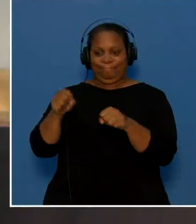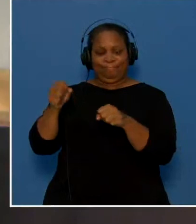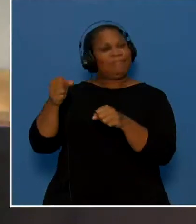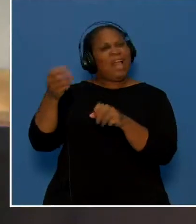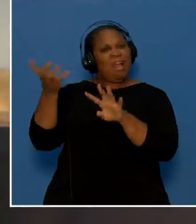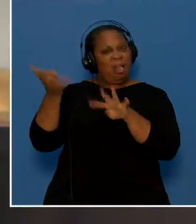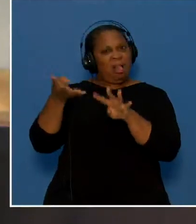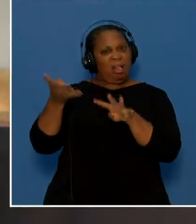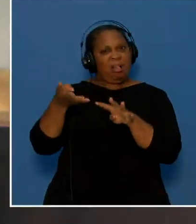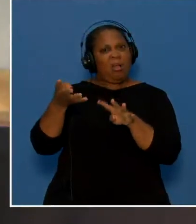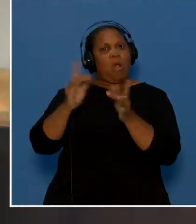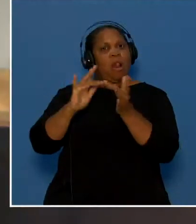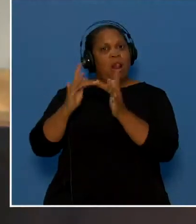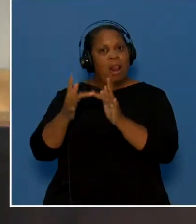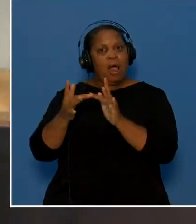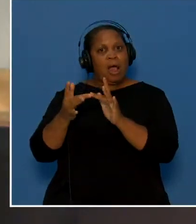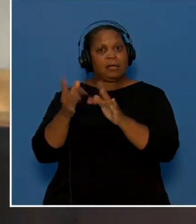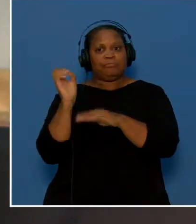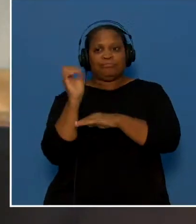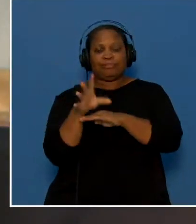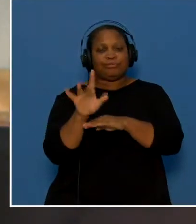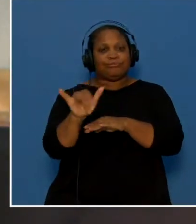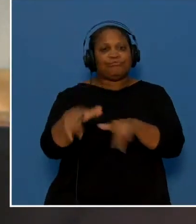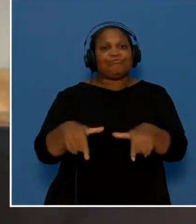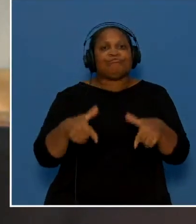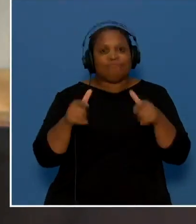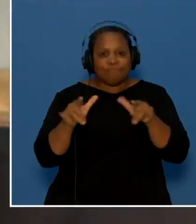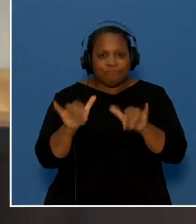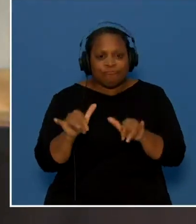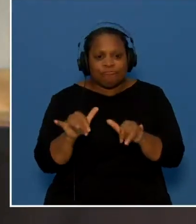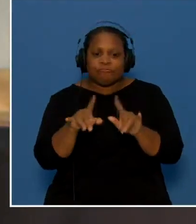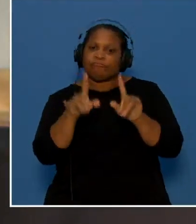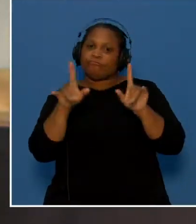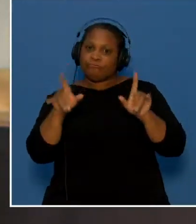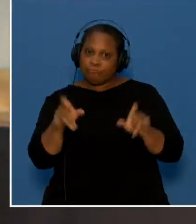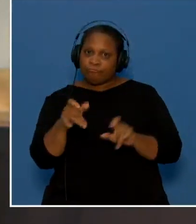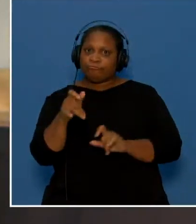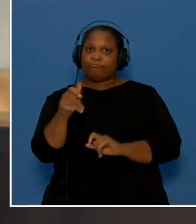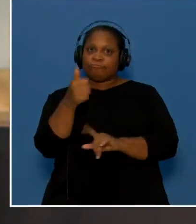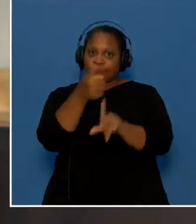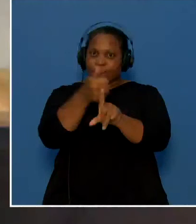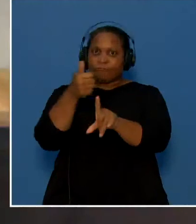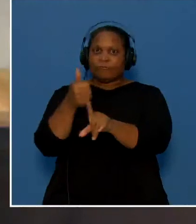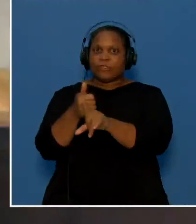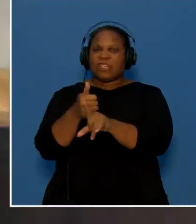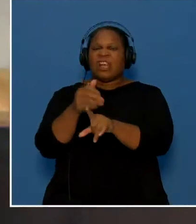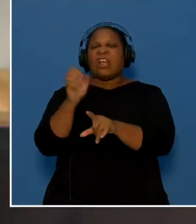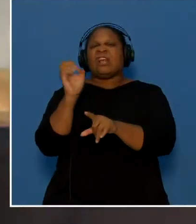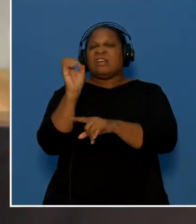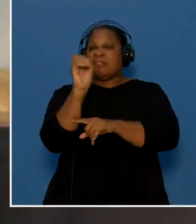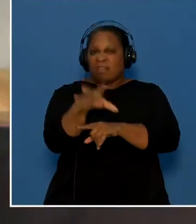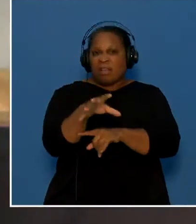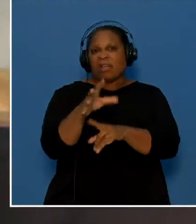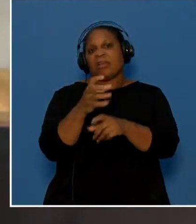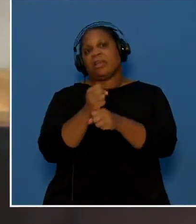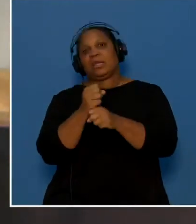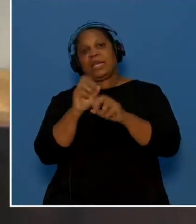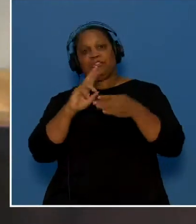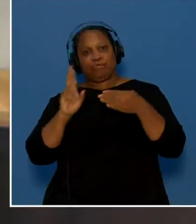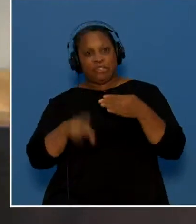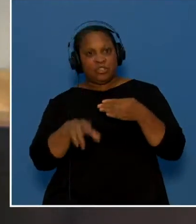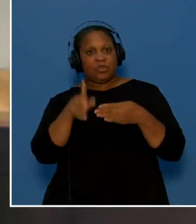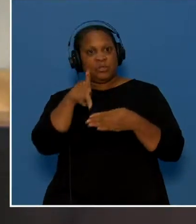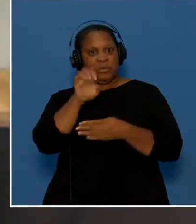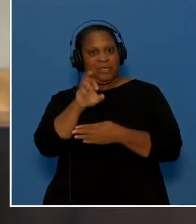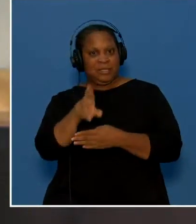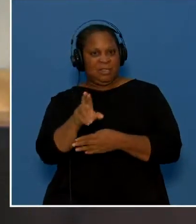it online, have it delivered to wherever you're staying, take the test, and then send it back and get your email results of your PCR. So there's a number of avenues